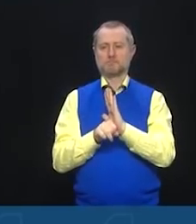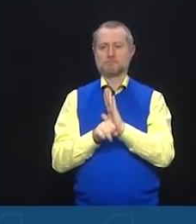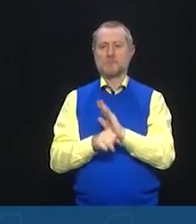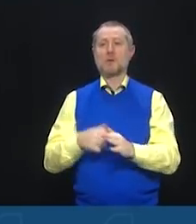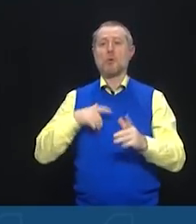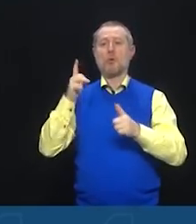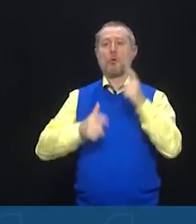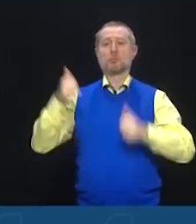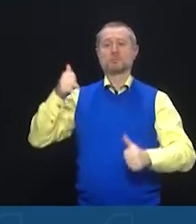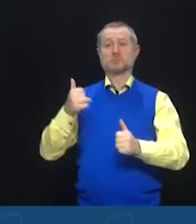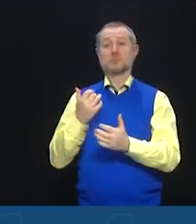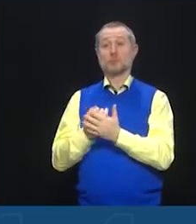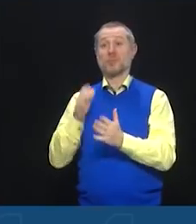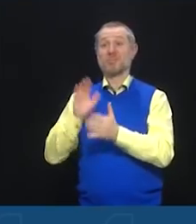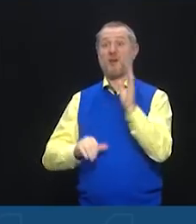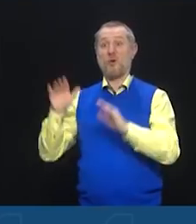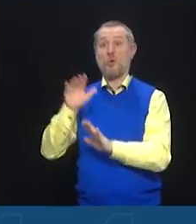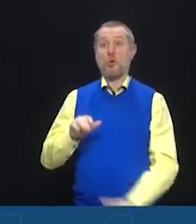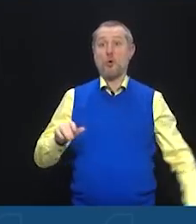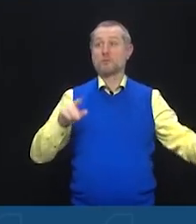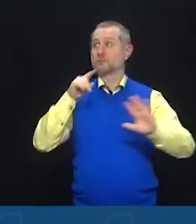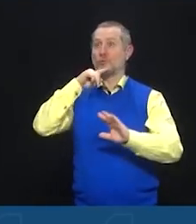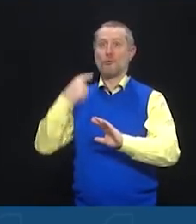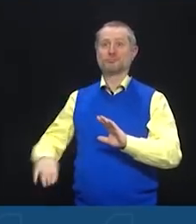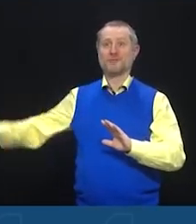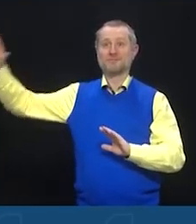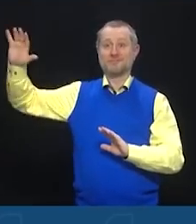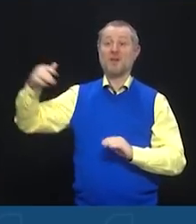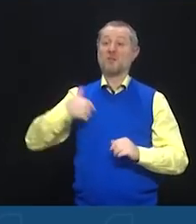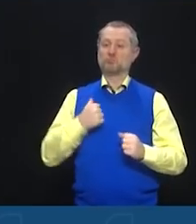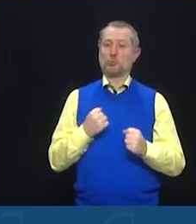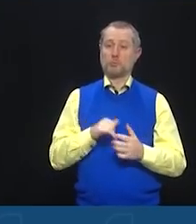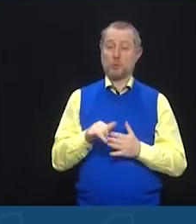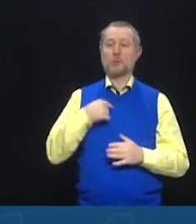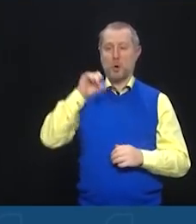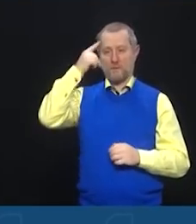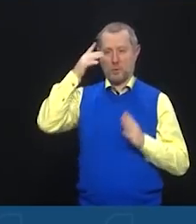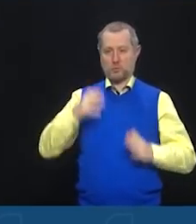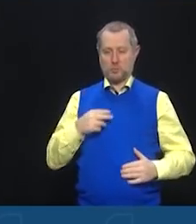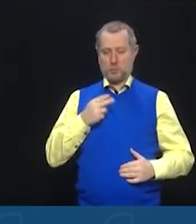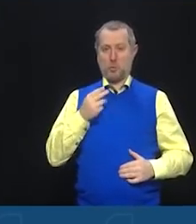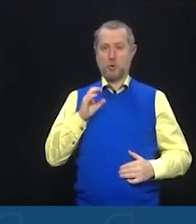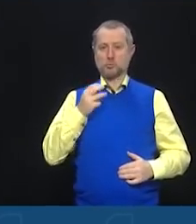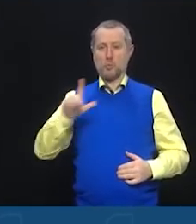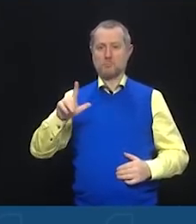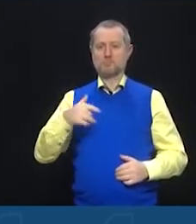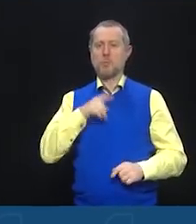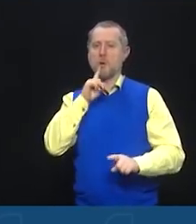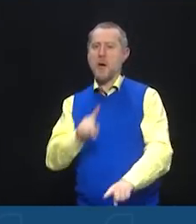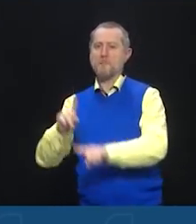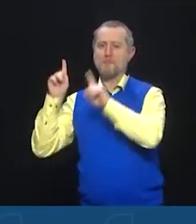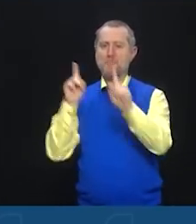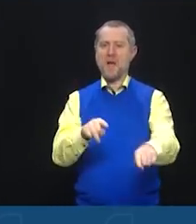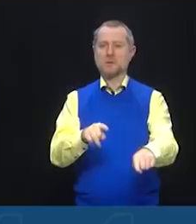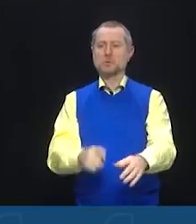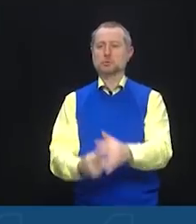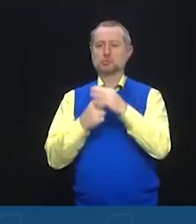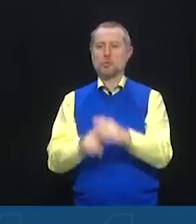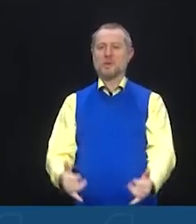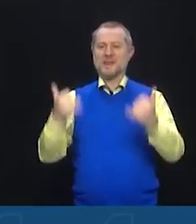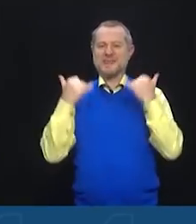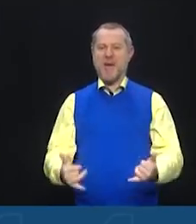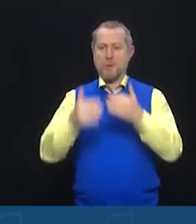than all of Russia. Therefore, I, Kathy Hochul, as governor of the state of New York, do hereby order, effective until such time as